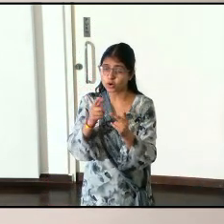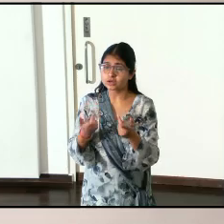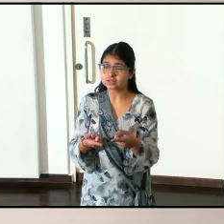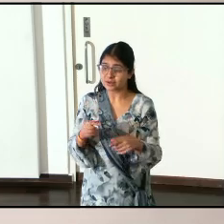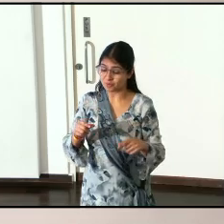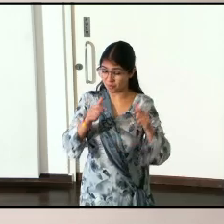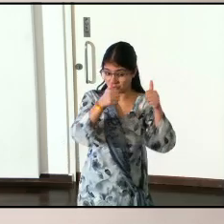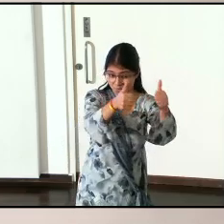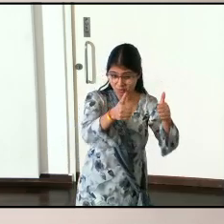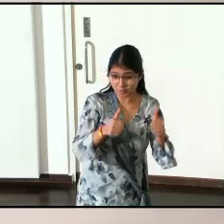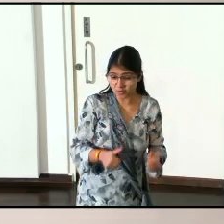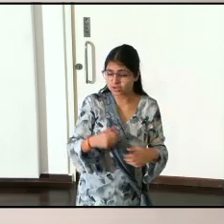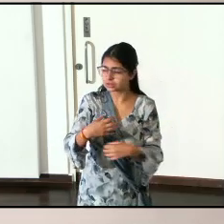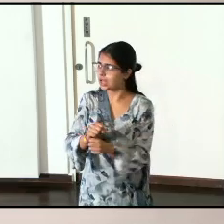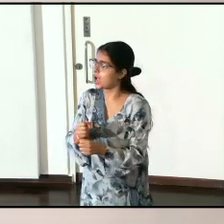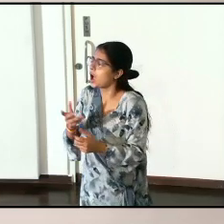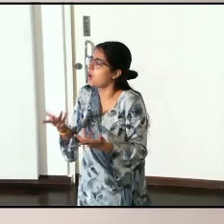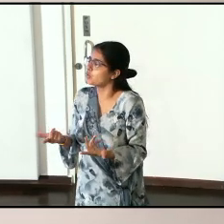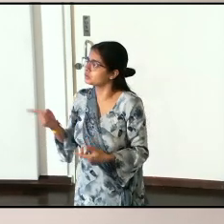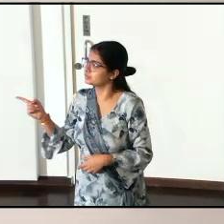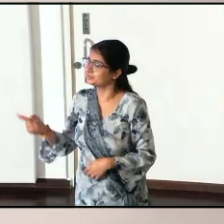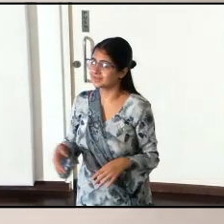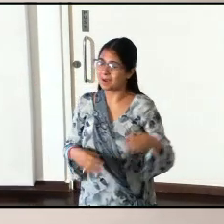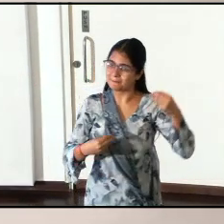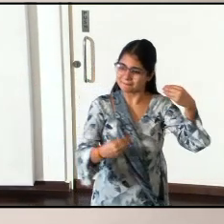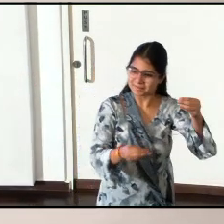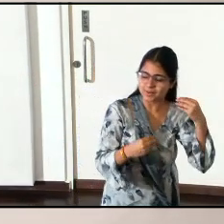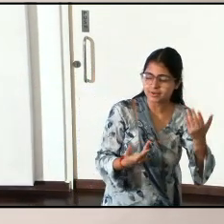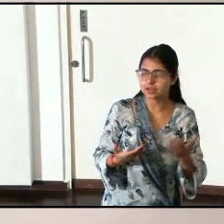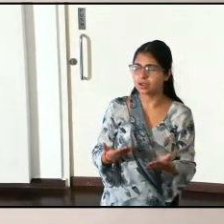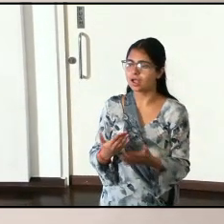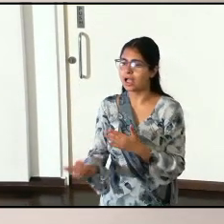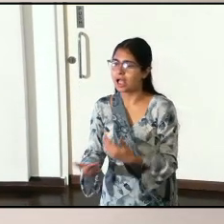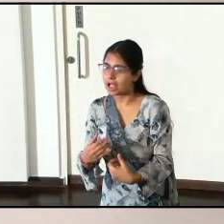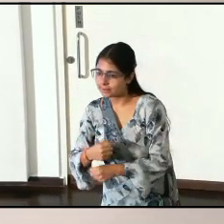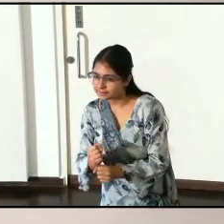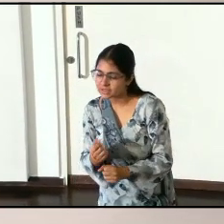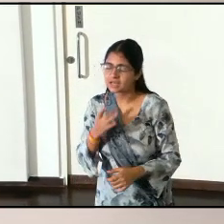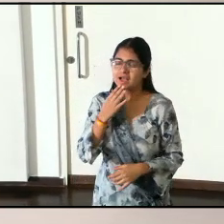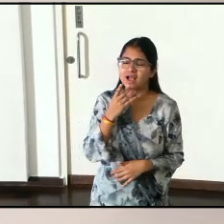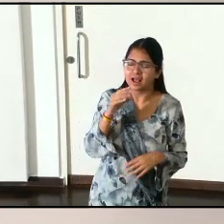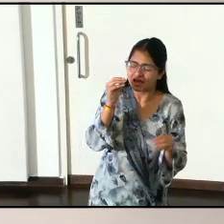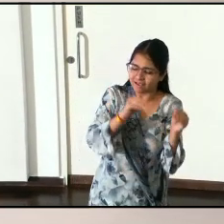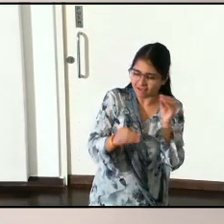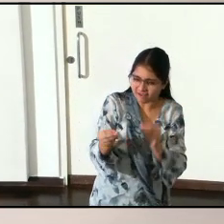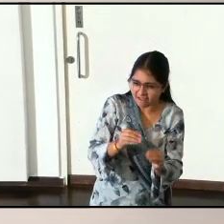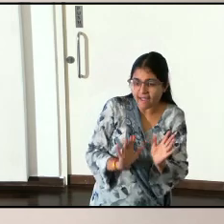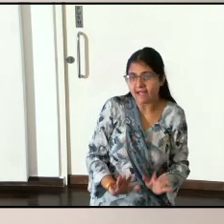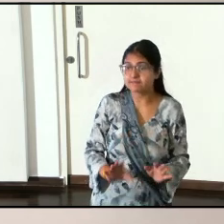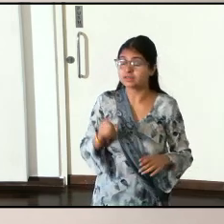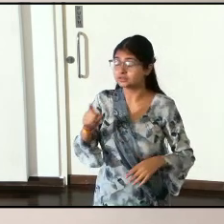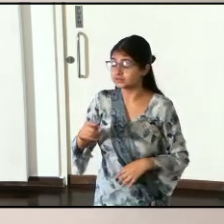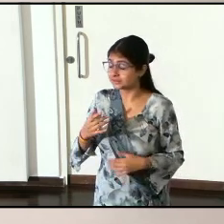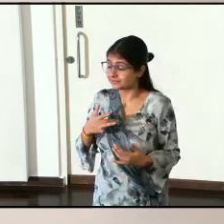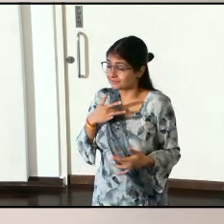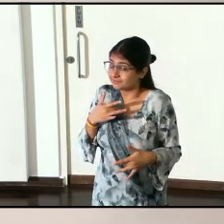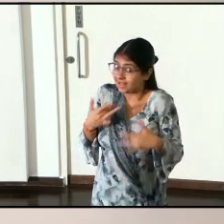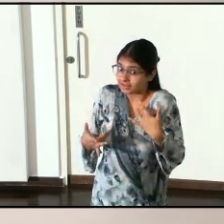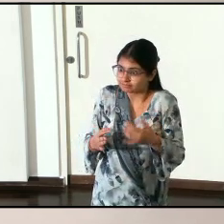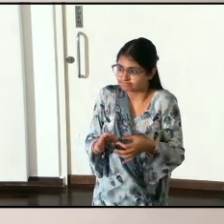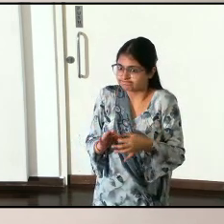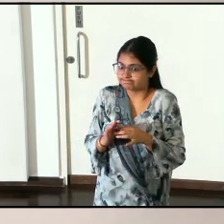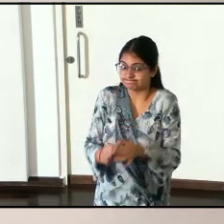posters which are made like this, which are made with paper, which are handmade, which have color in them. There is a sense of fragility in them,